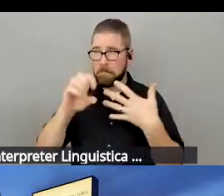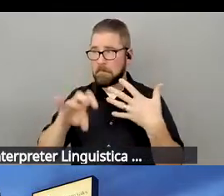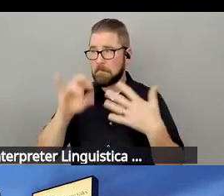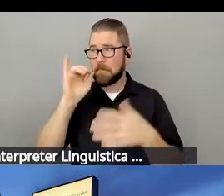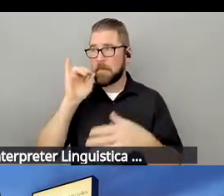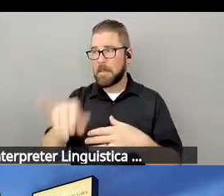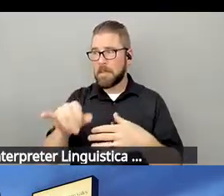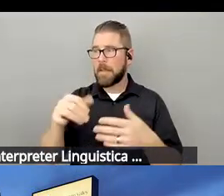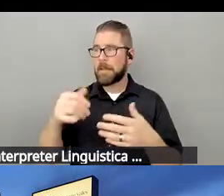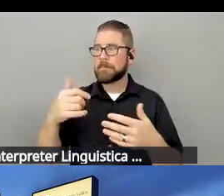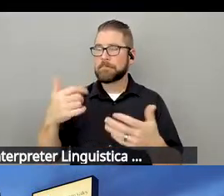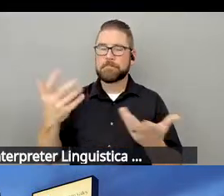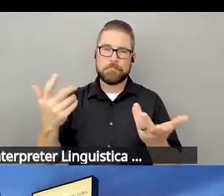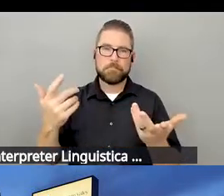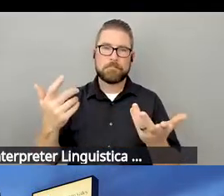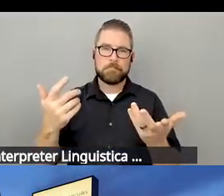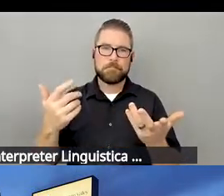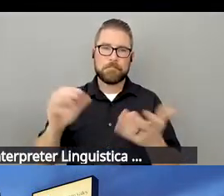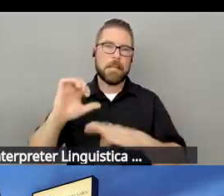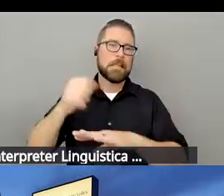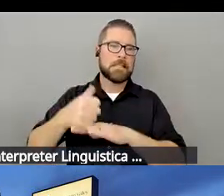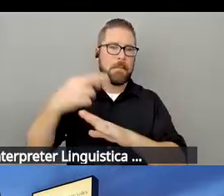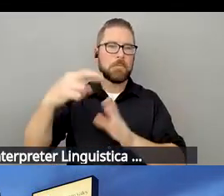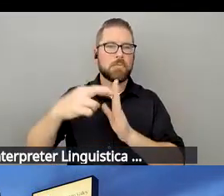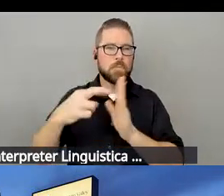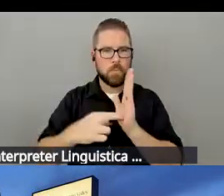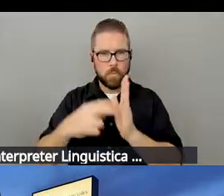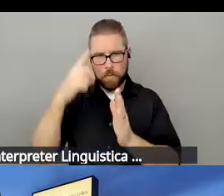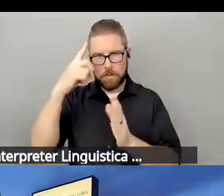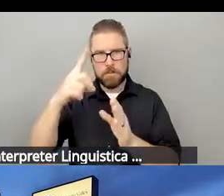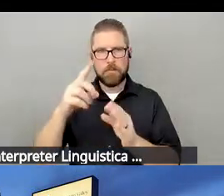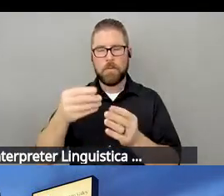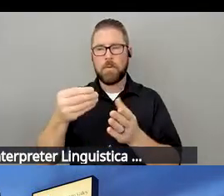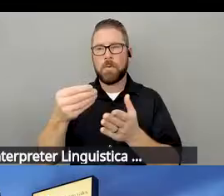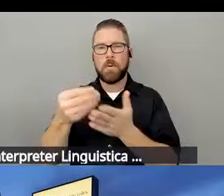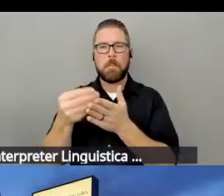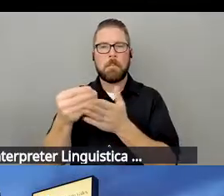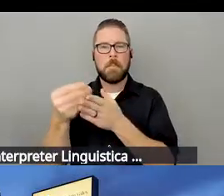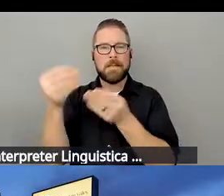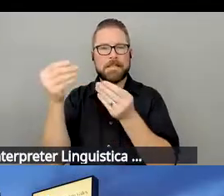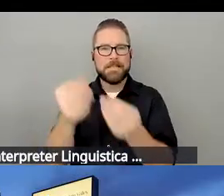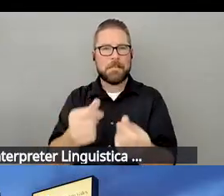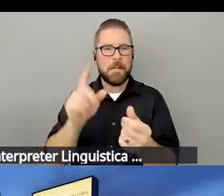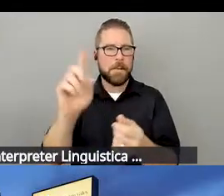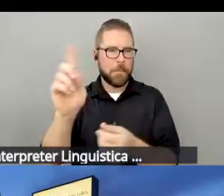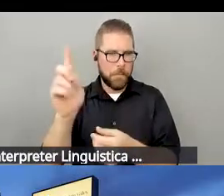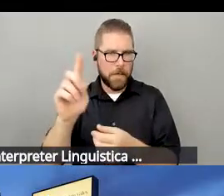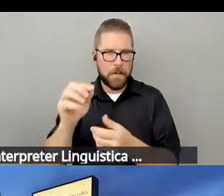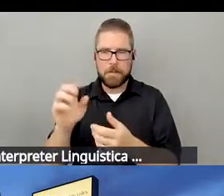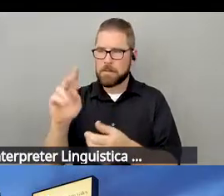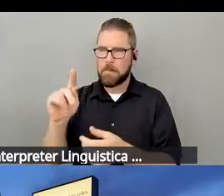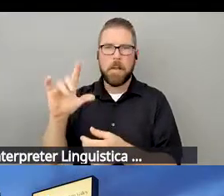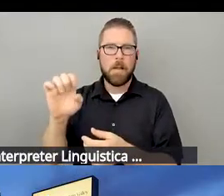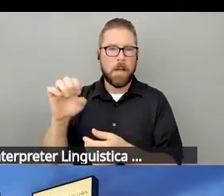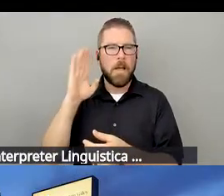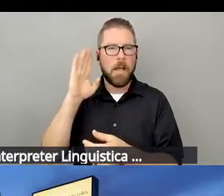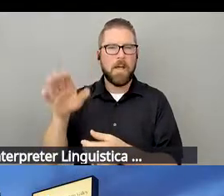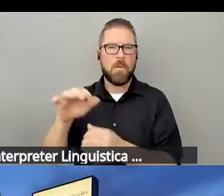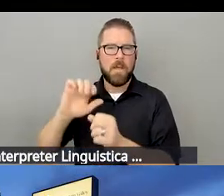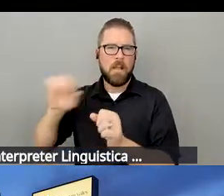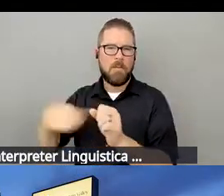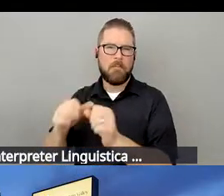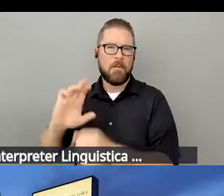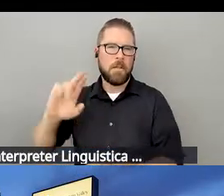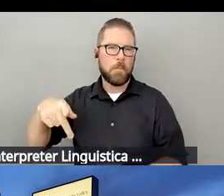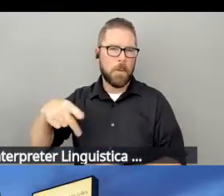follow up with Kyle about that. And I think a lot of folks are aware because we've been sending emails about it, but I know